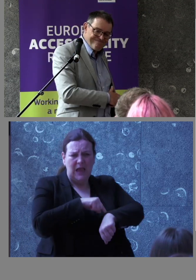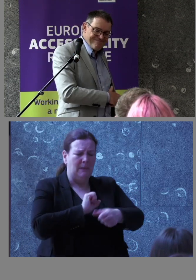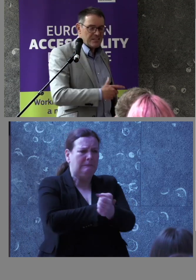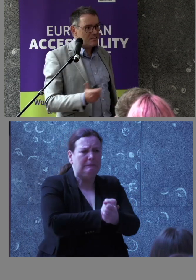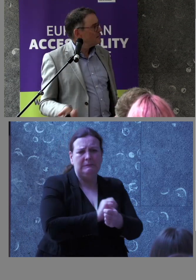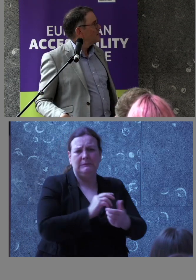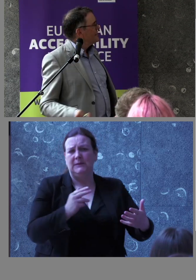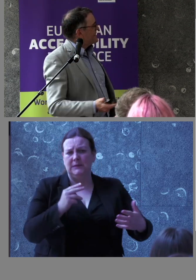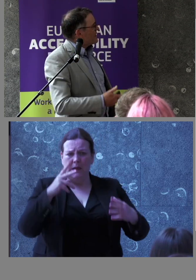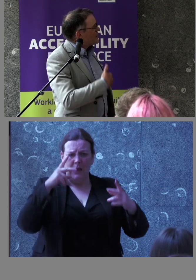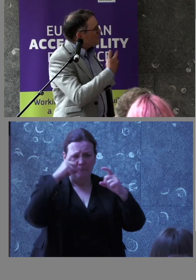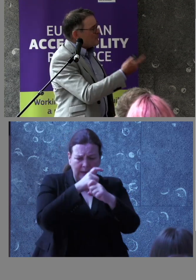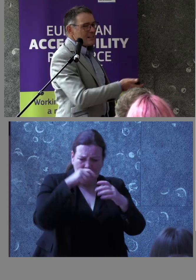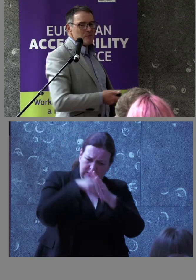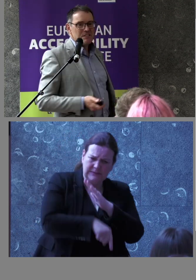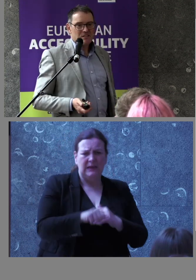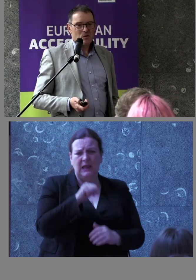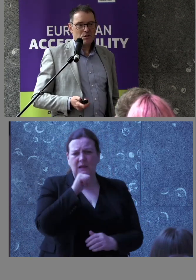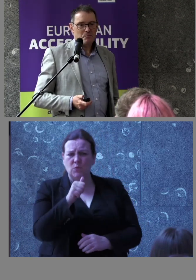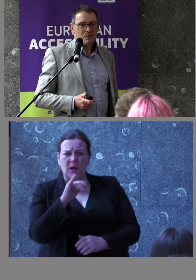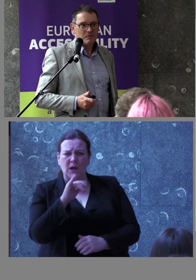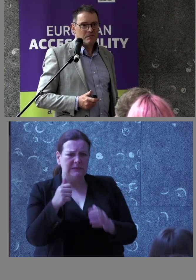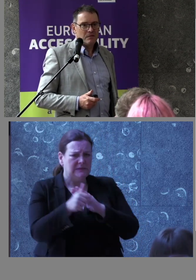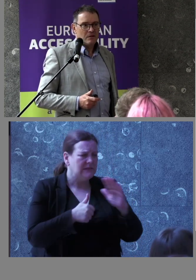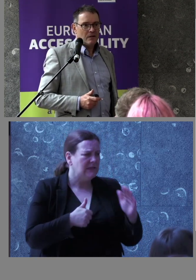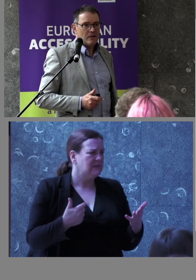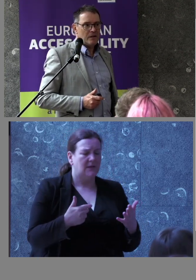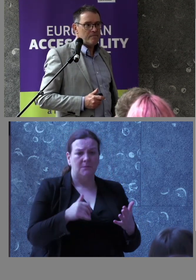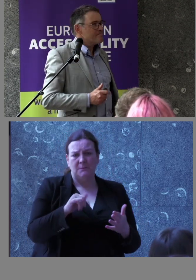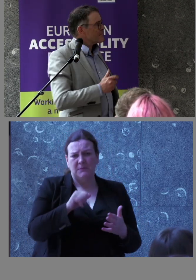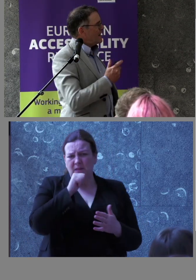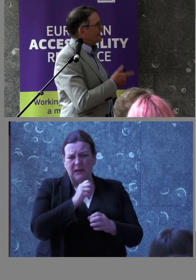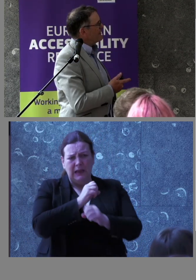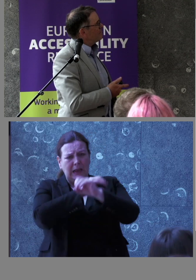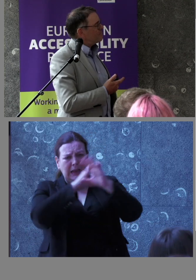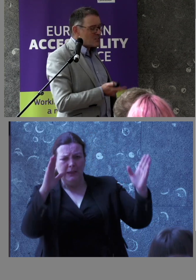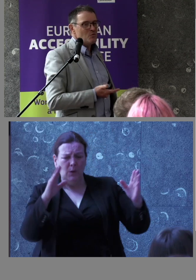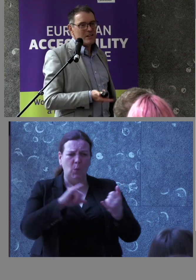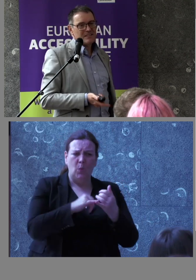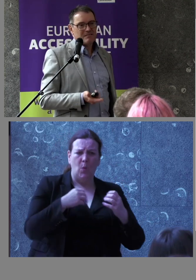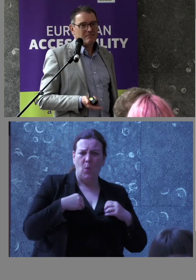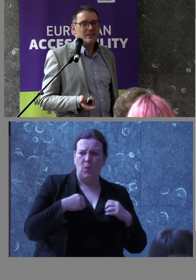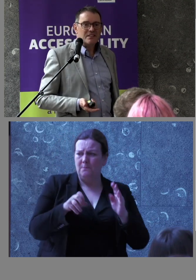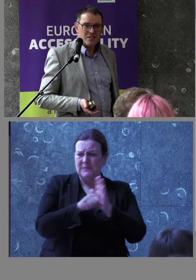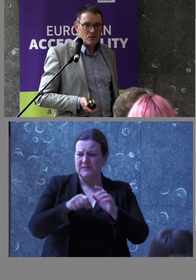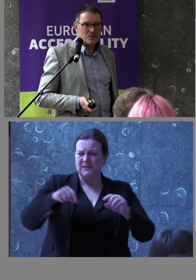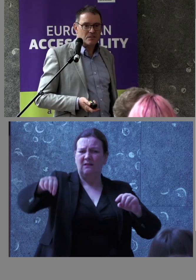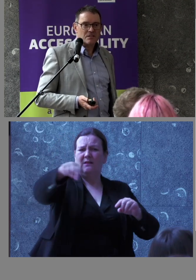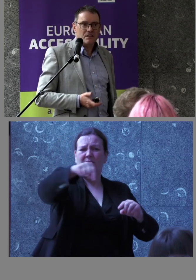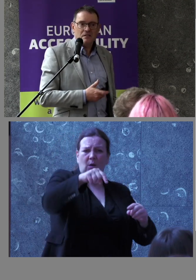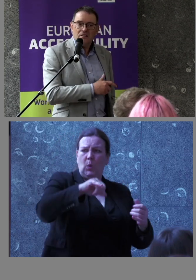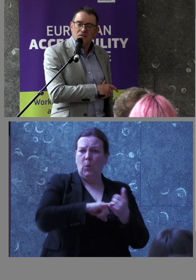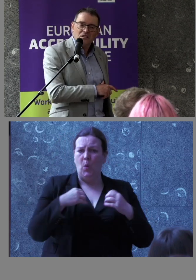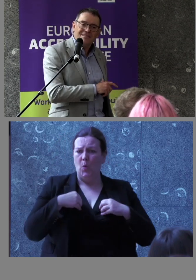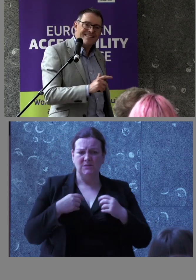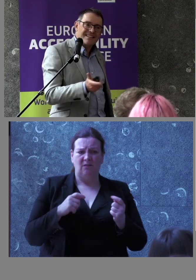open up, there's a whole aim of government to have 6% of civil servants working in the civil